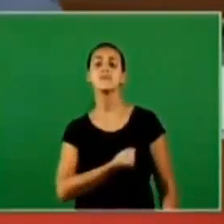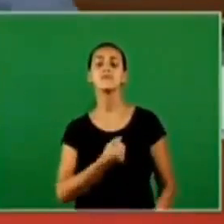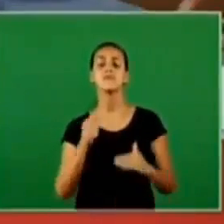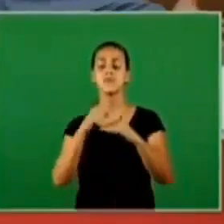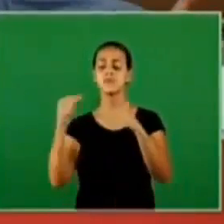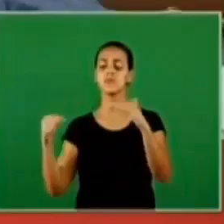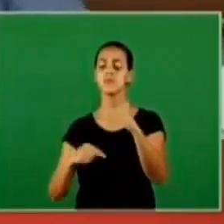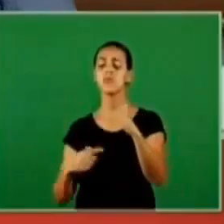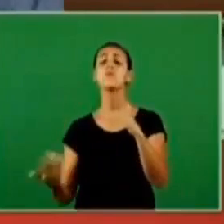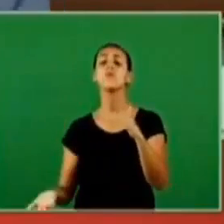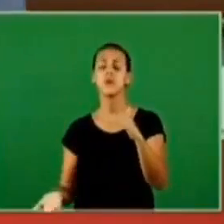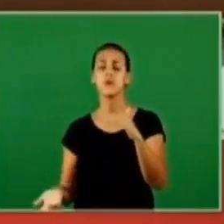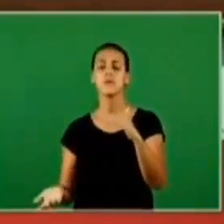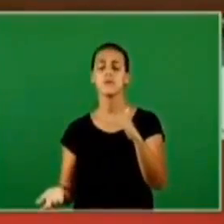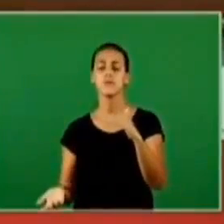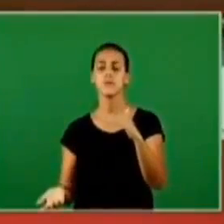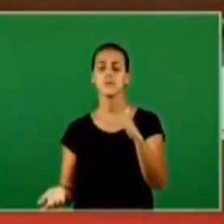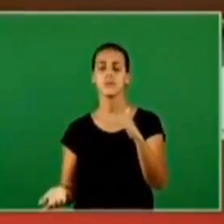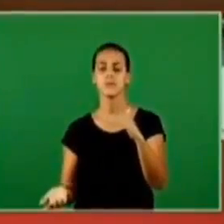in the redemptive work?